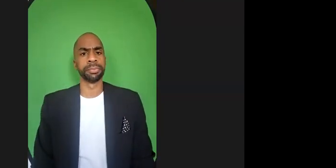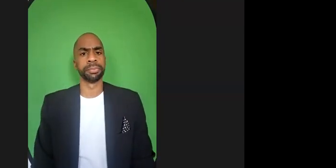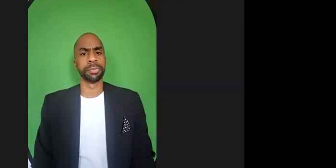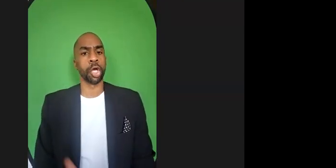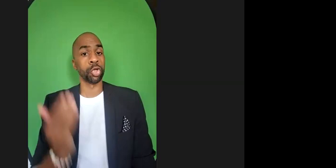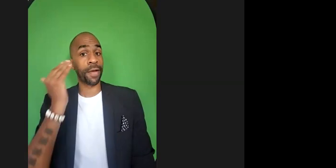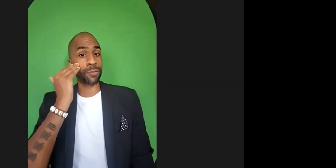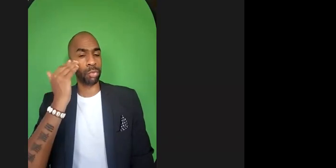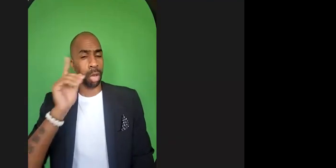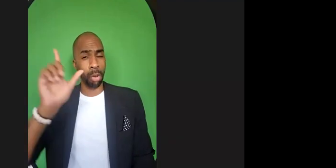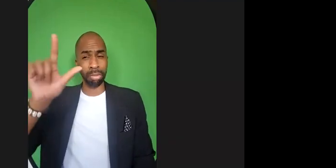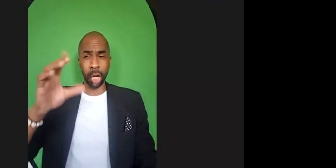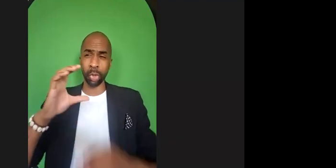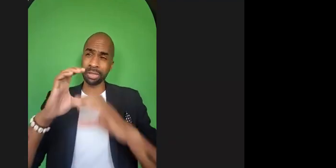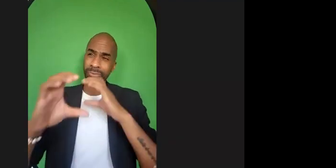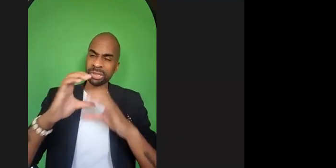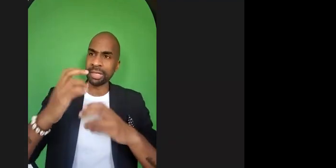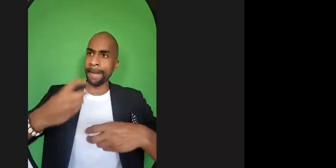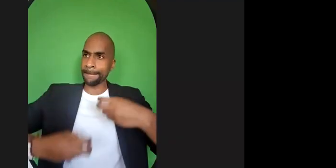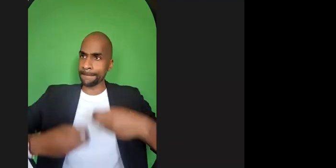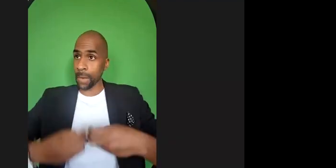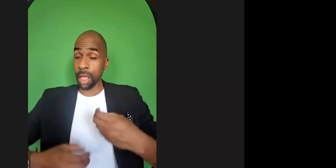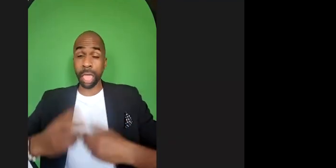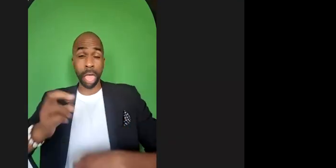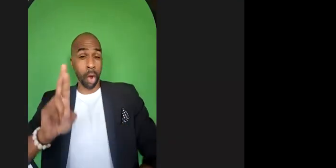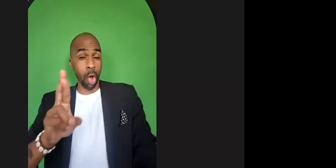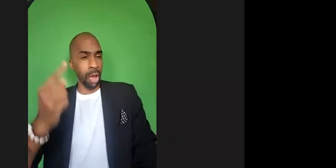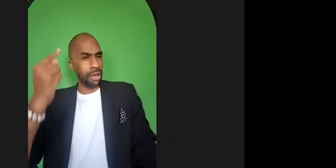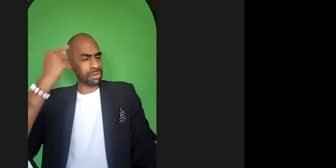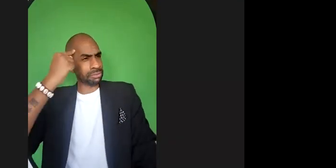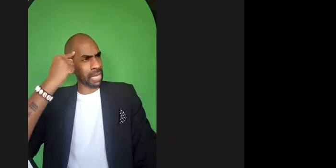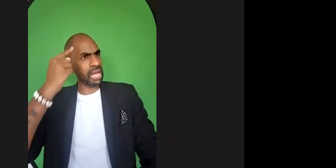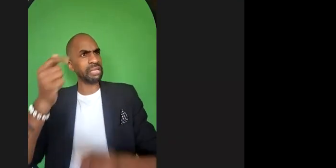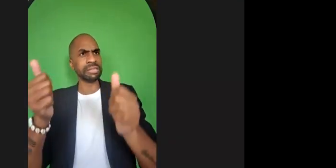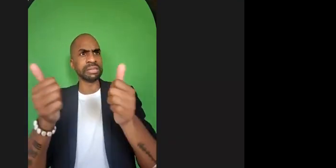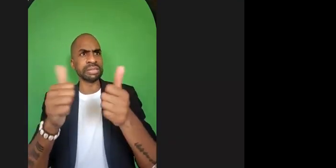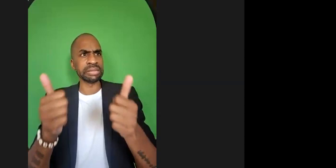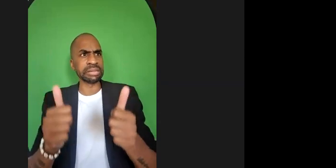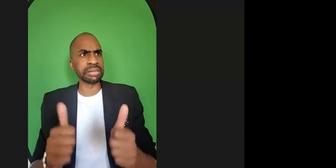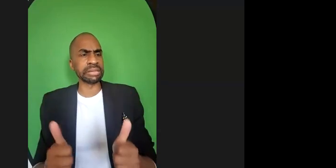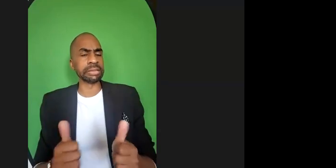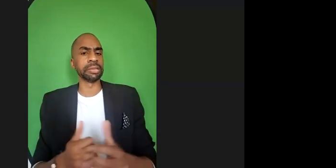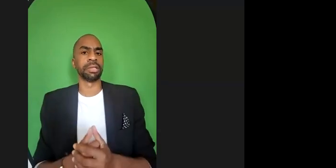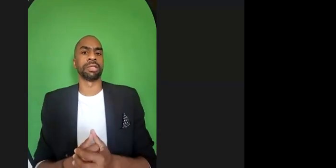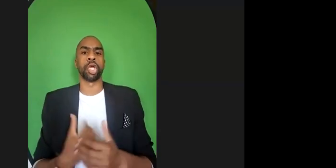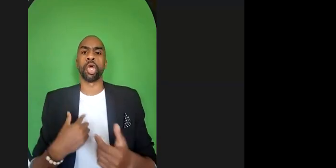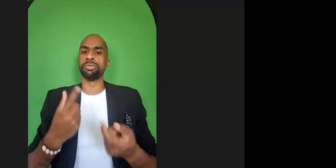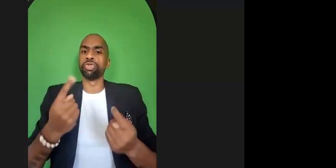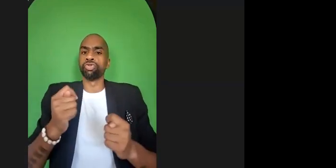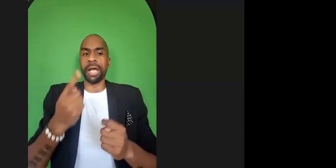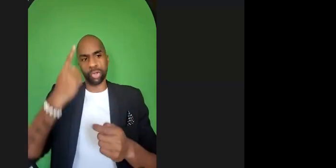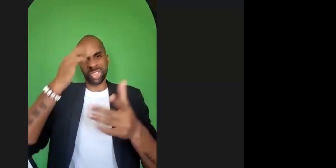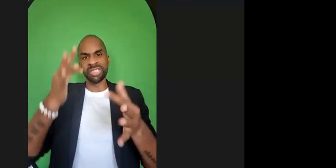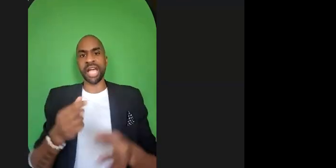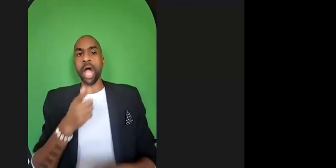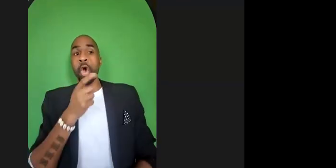communication challenges may develop or cognitive impairment may develop, I think there's a lot of reasons to try to designate a surrogate decision